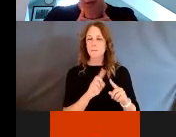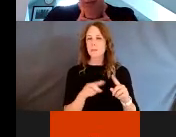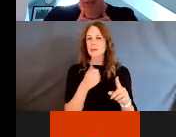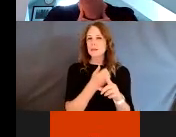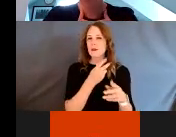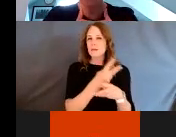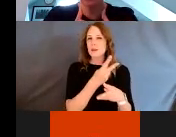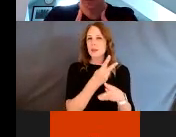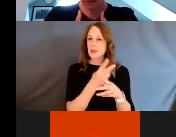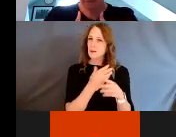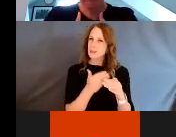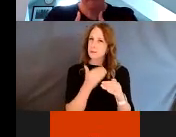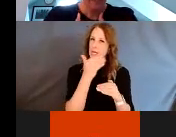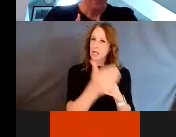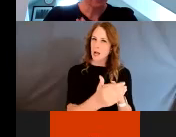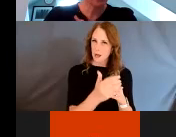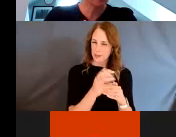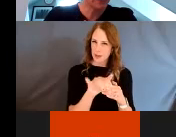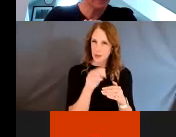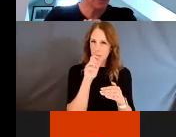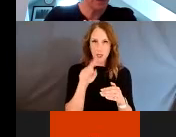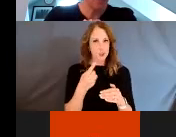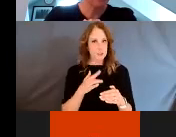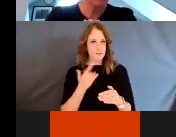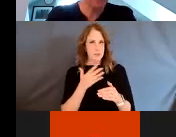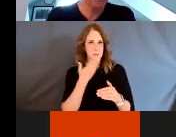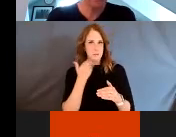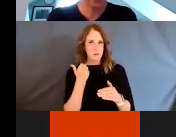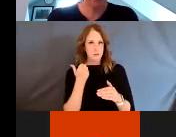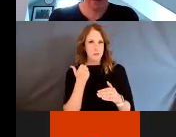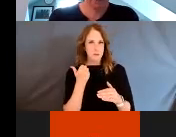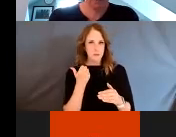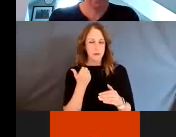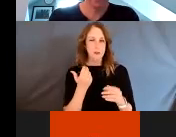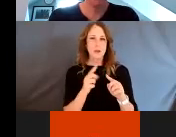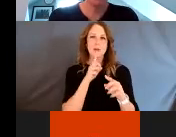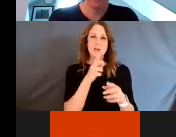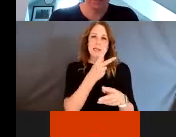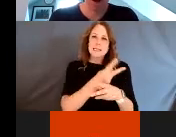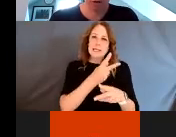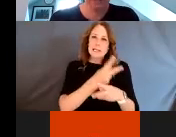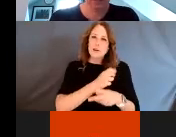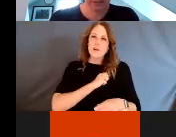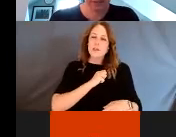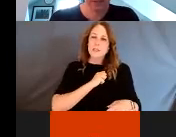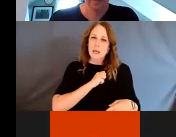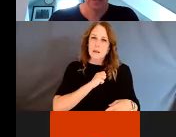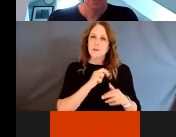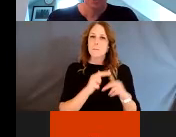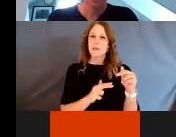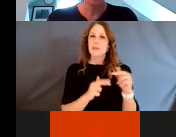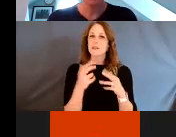beyond making ourselves feel better and is really about taking care of ourselves and building our